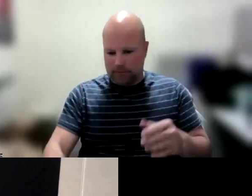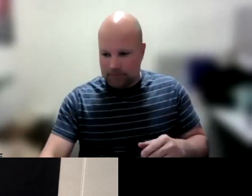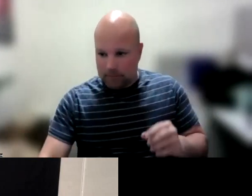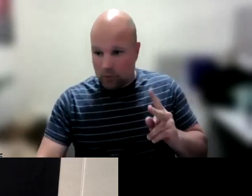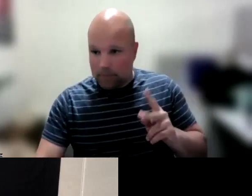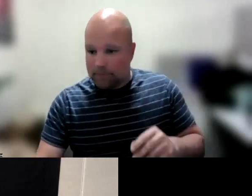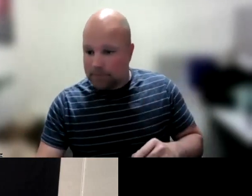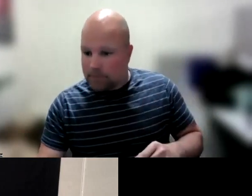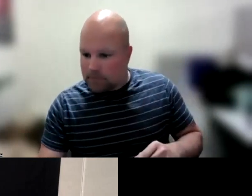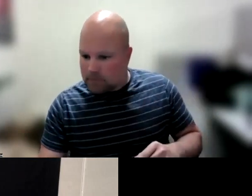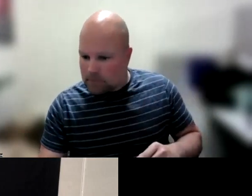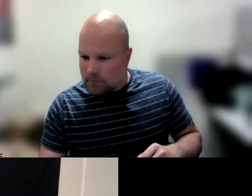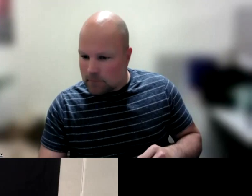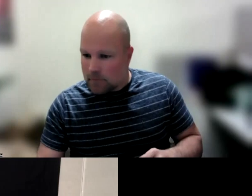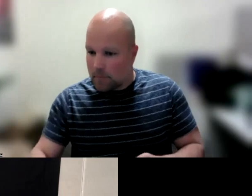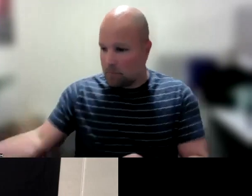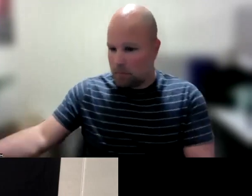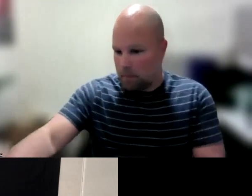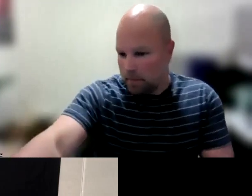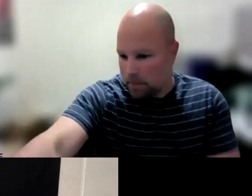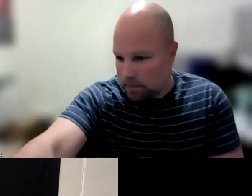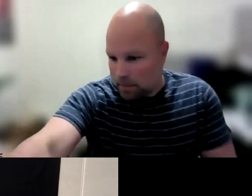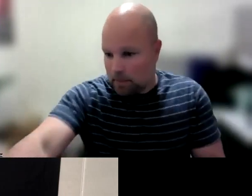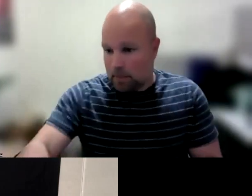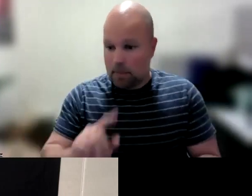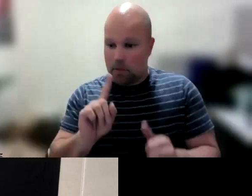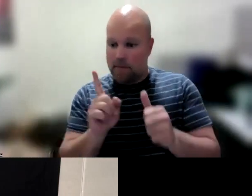We will sign the question and then we will go ahead and respond.